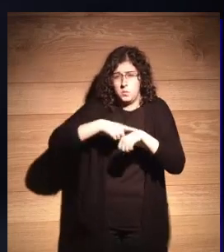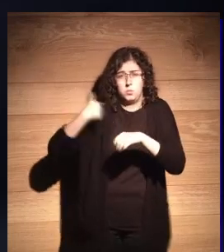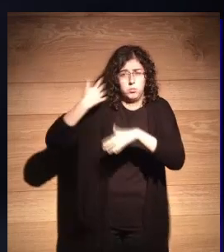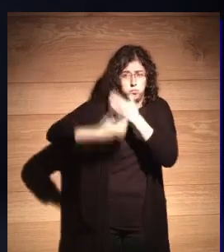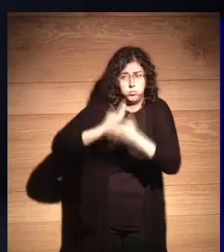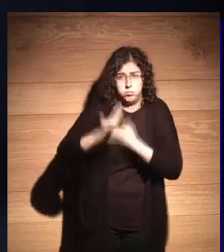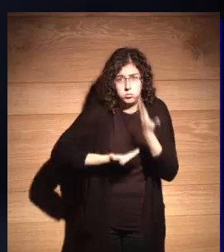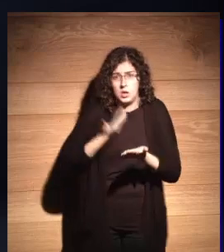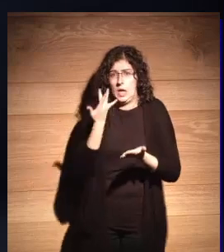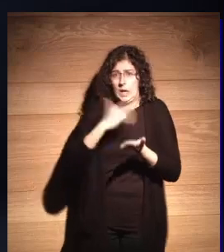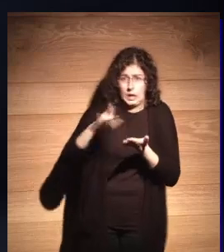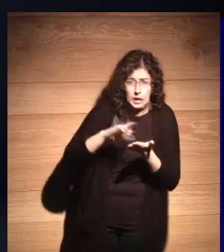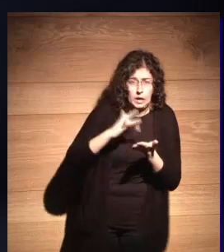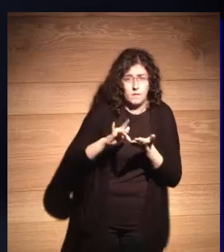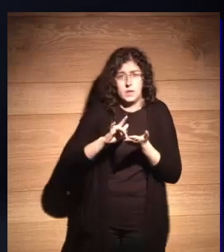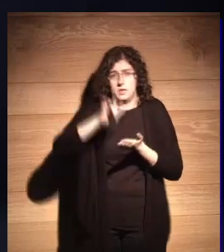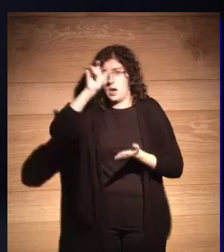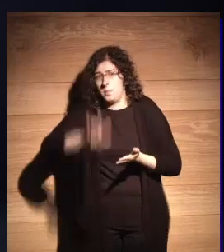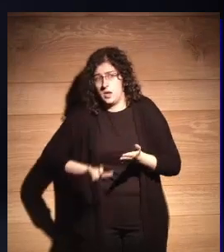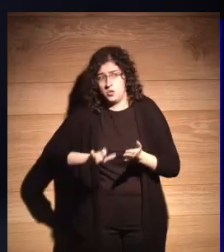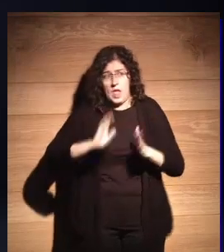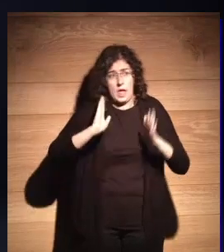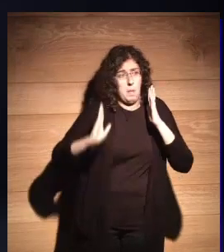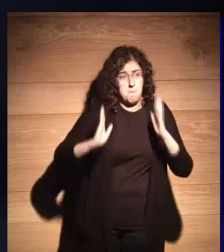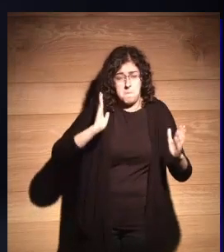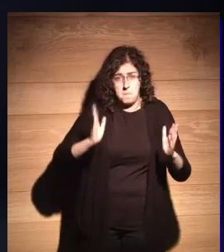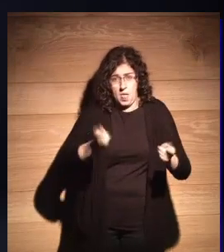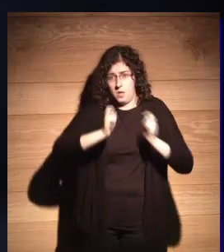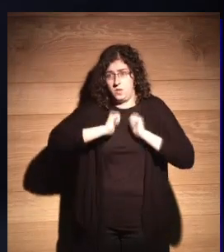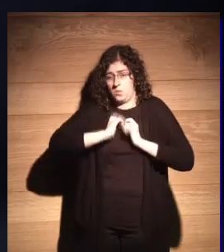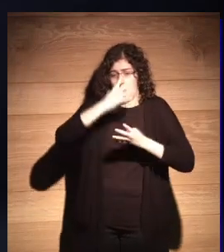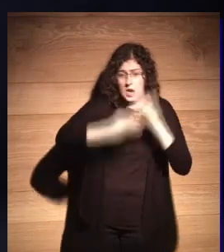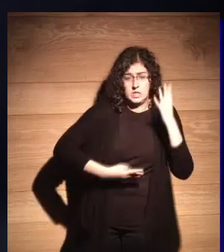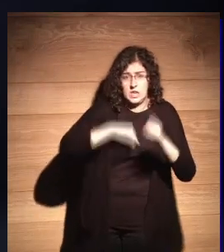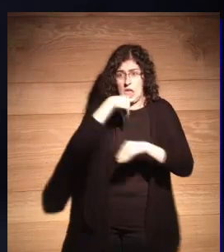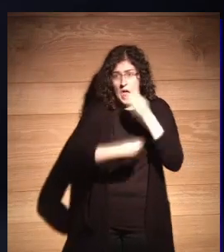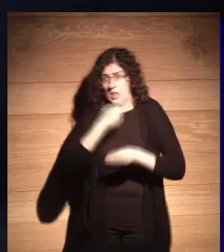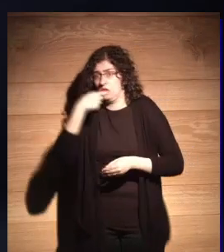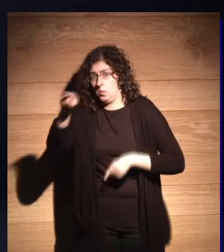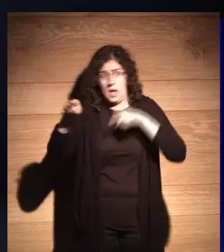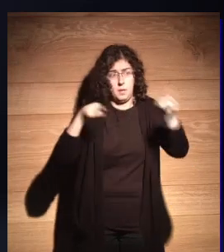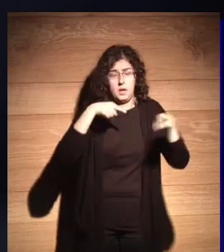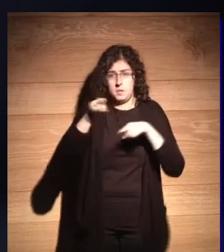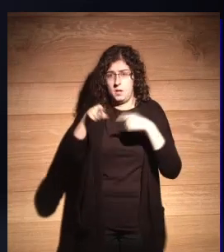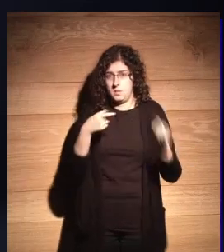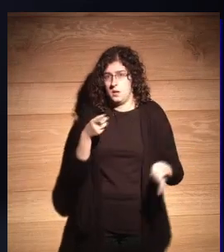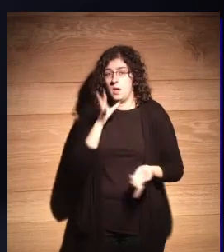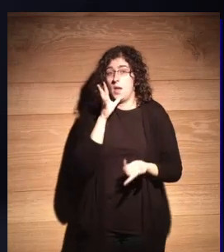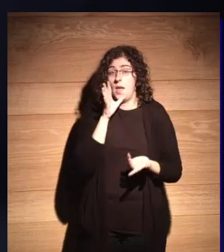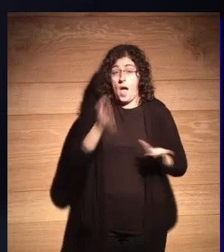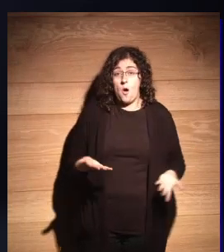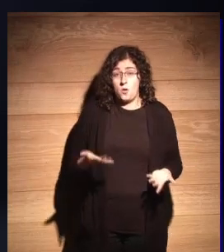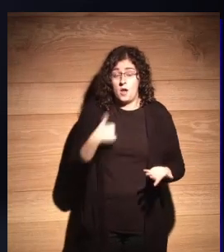this, do that, here's a list, go here, do that. And now I want to photograph